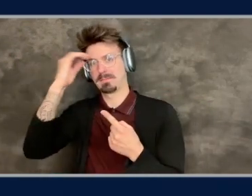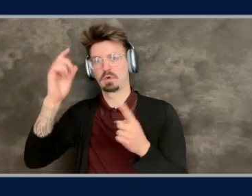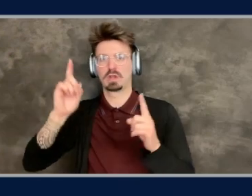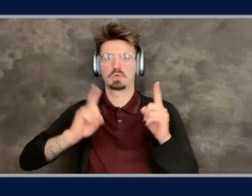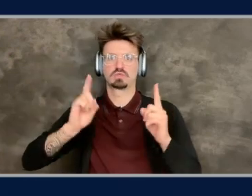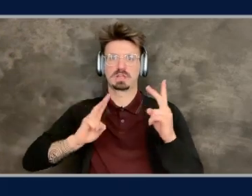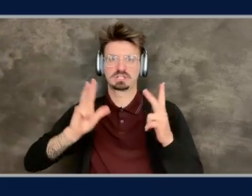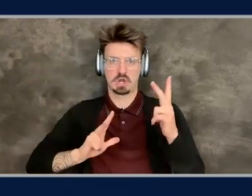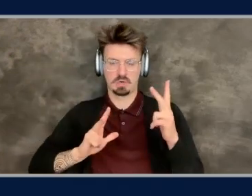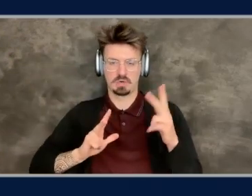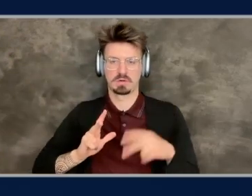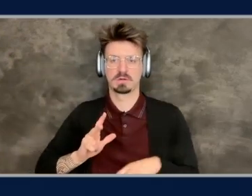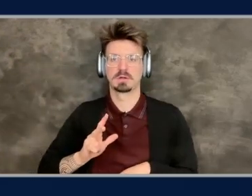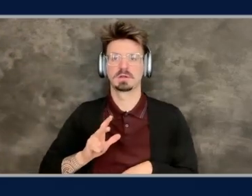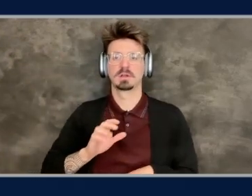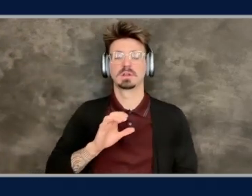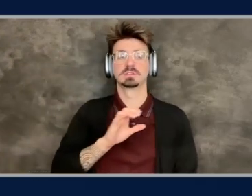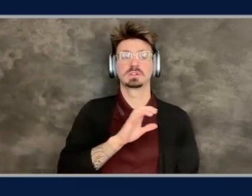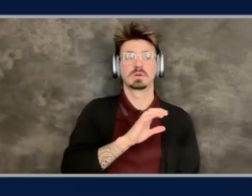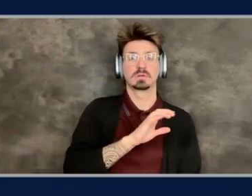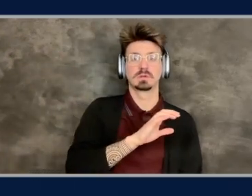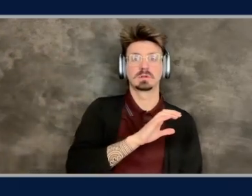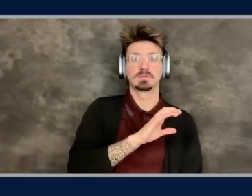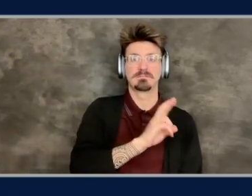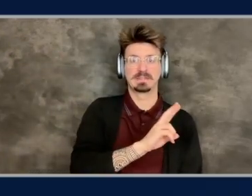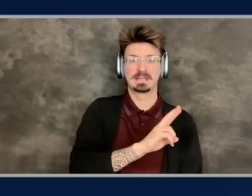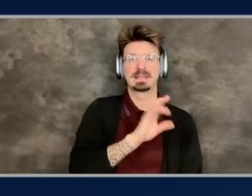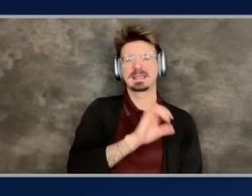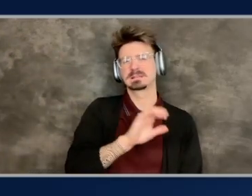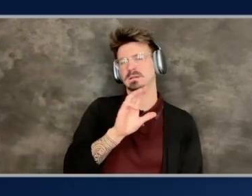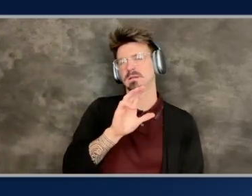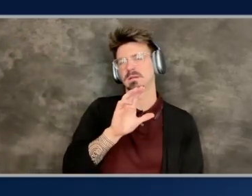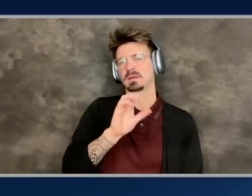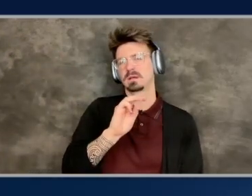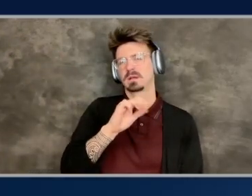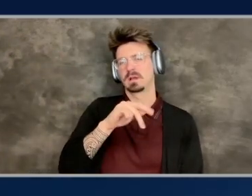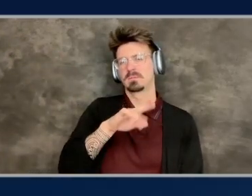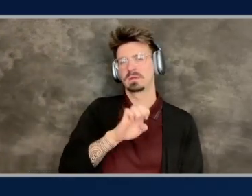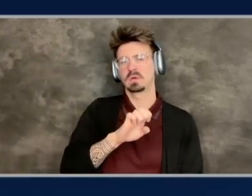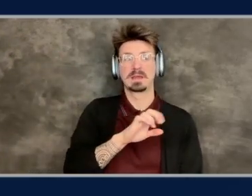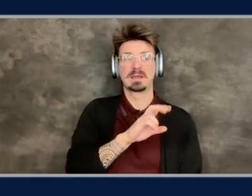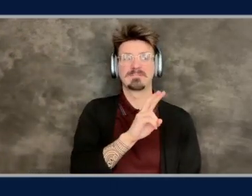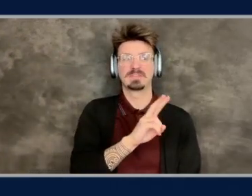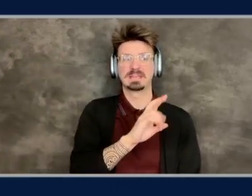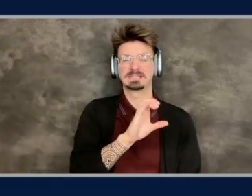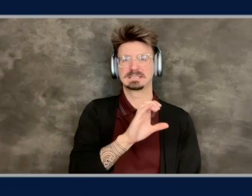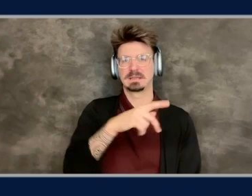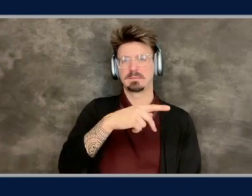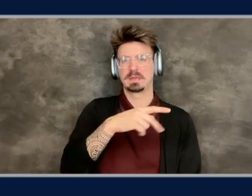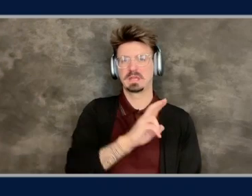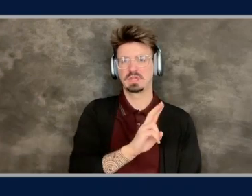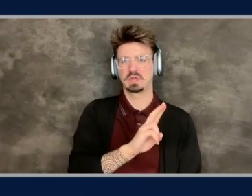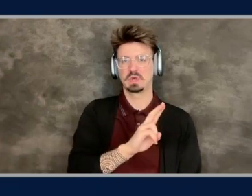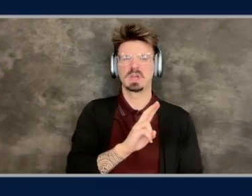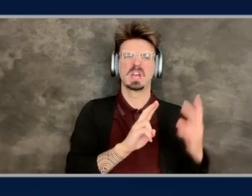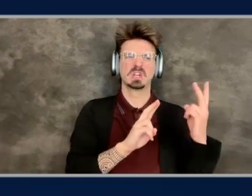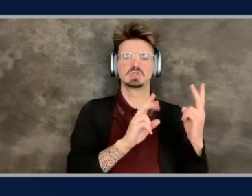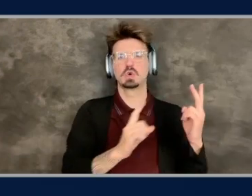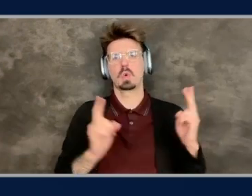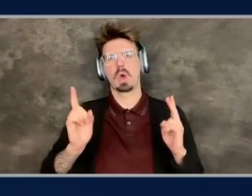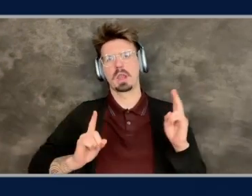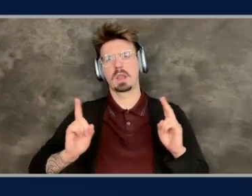here, C is a compute instance. So it's a vCPU to memory is 2:1 as the ratio